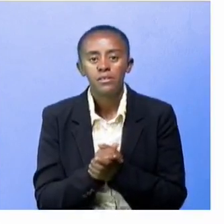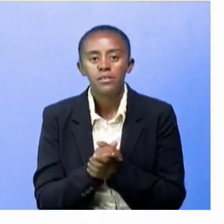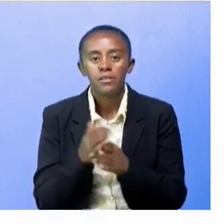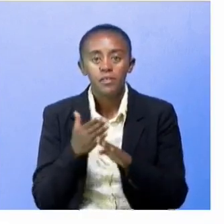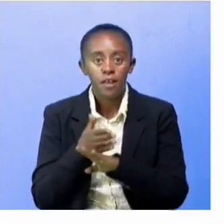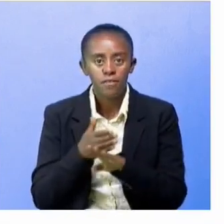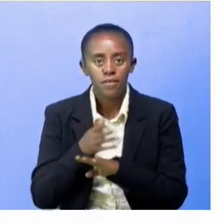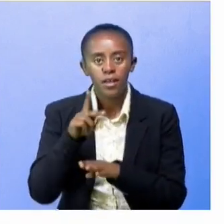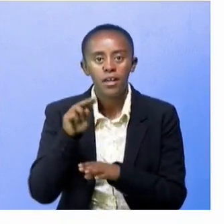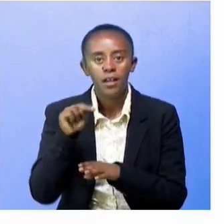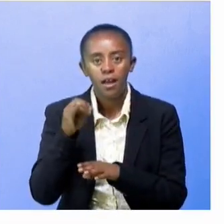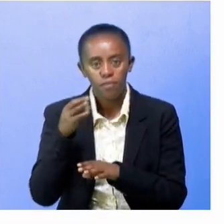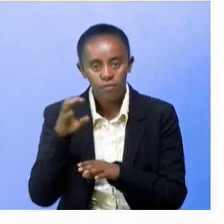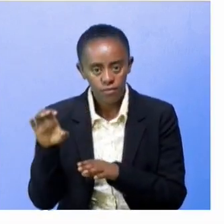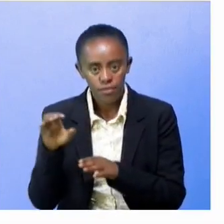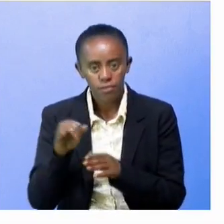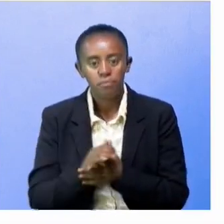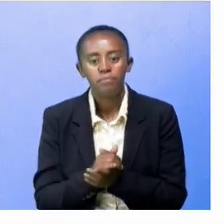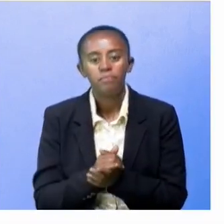knife.